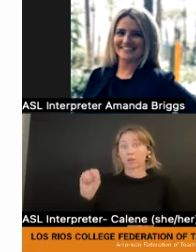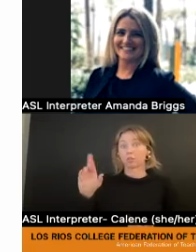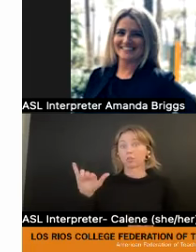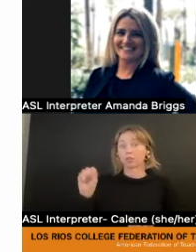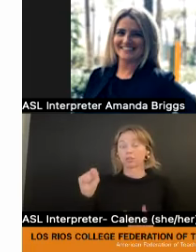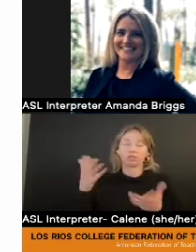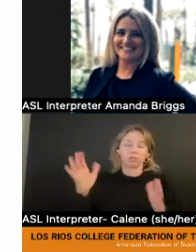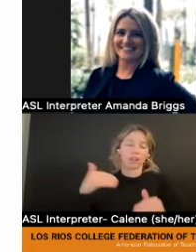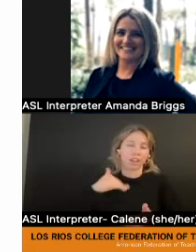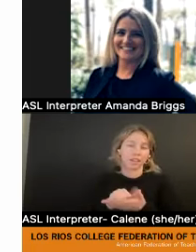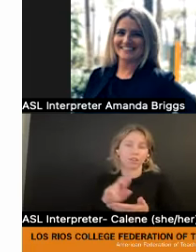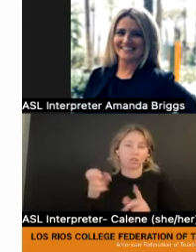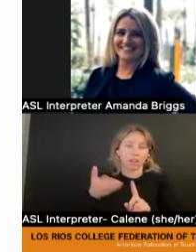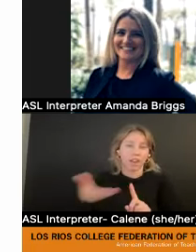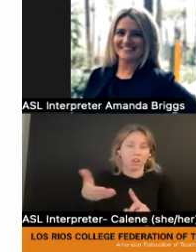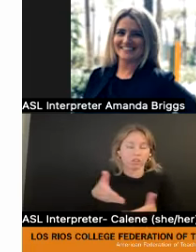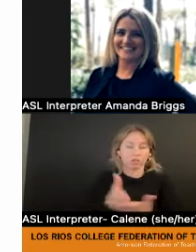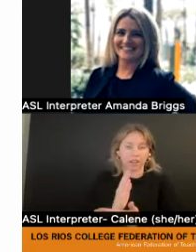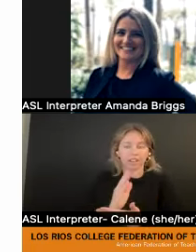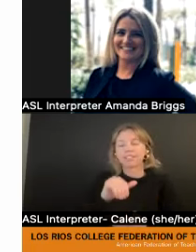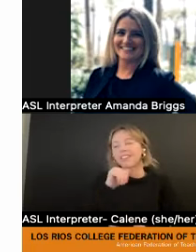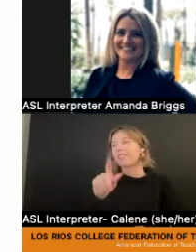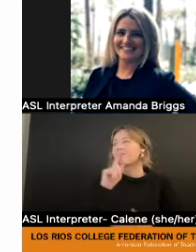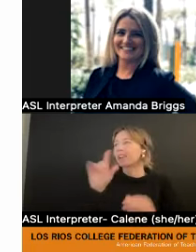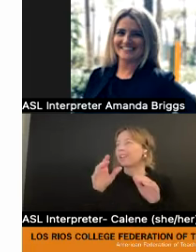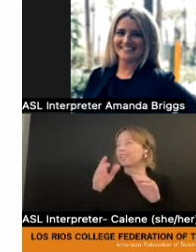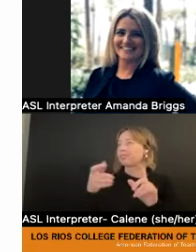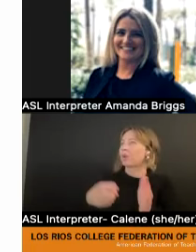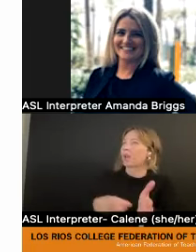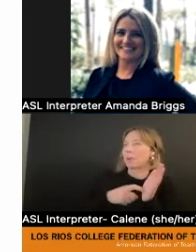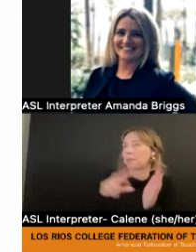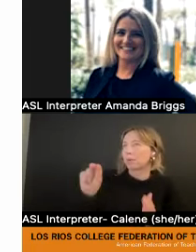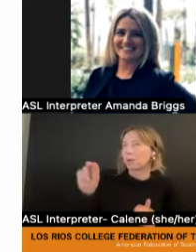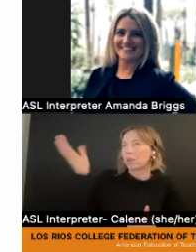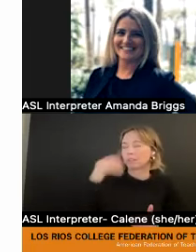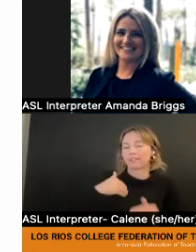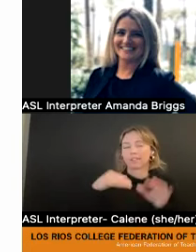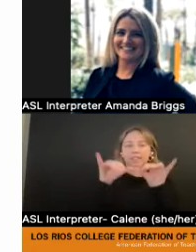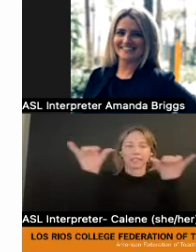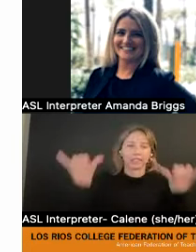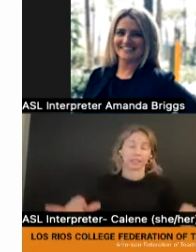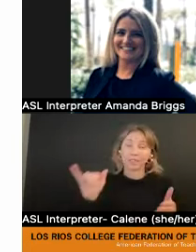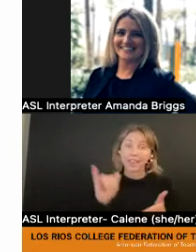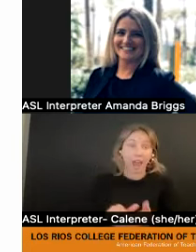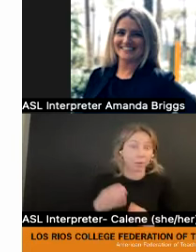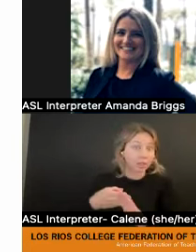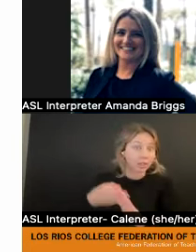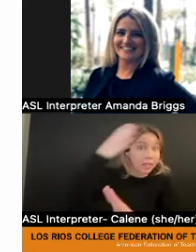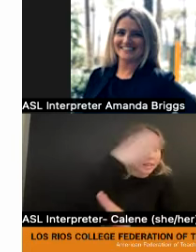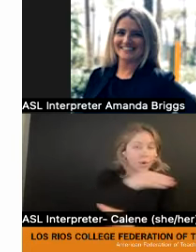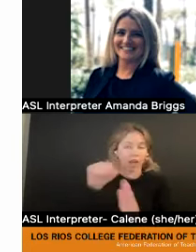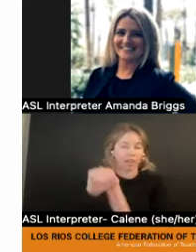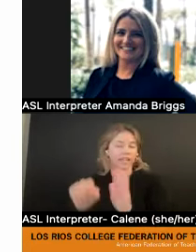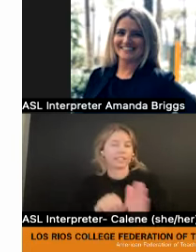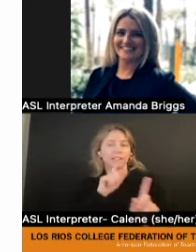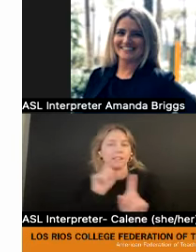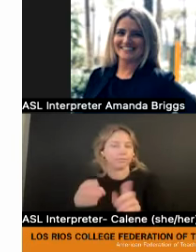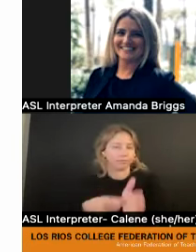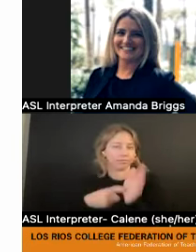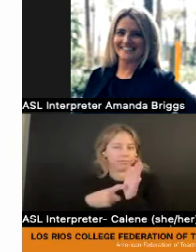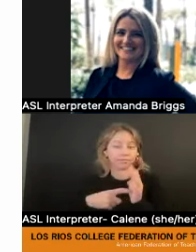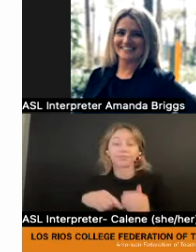requirement, or system rather, not requirement, but a system in place long before the state mandated this. But essentially